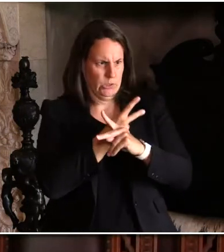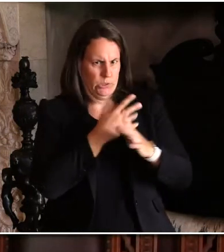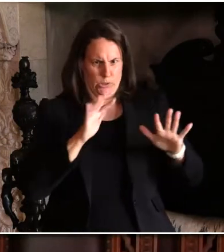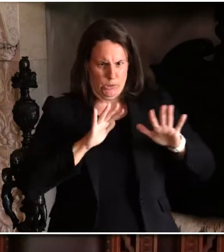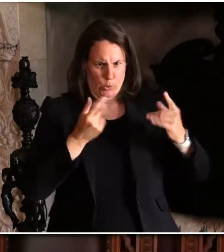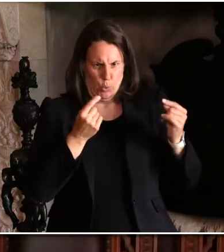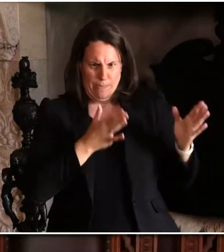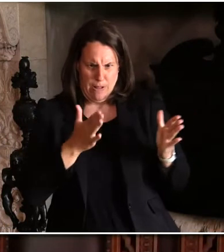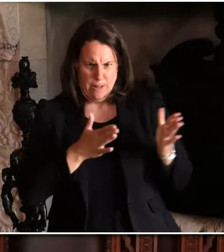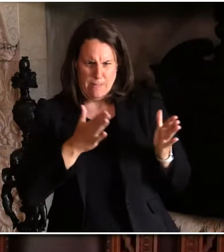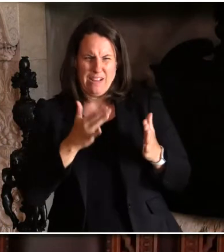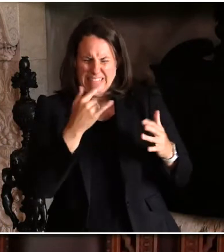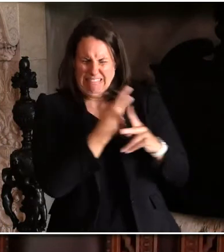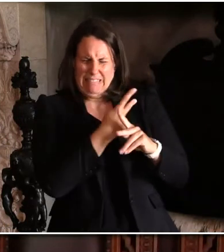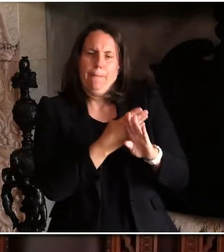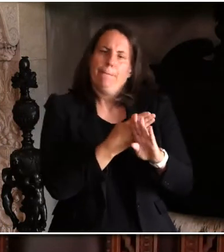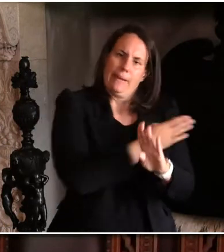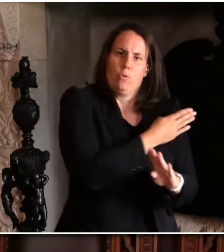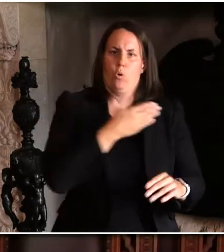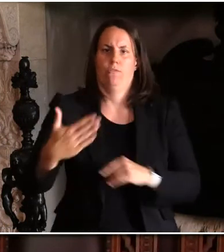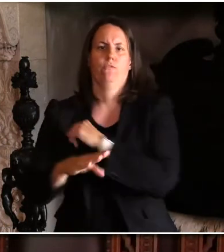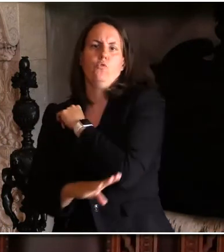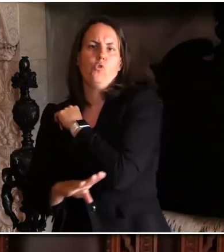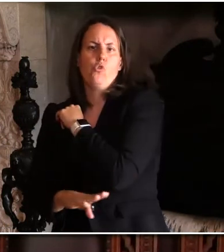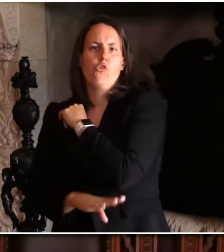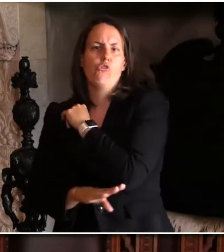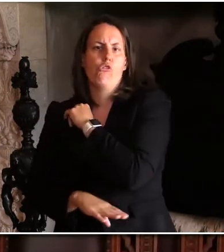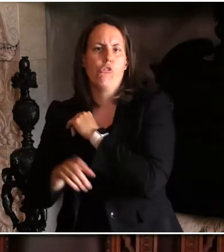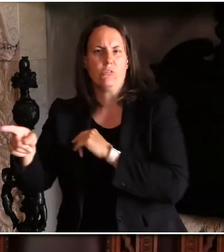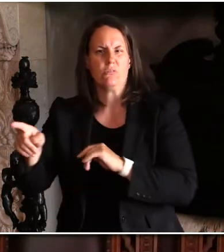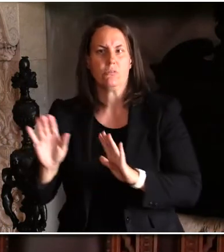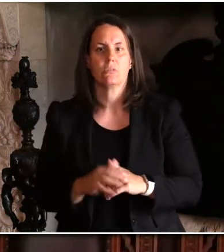provided this last week another